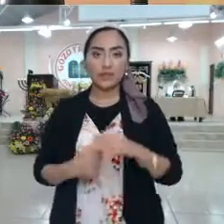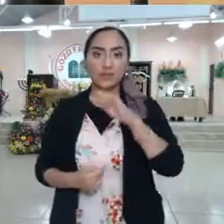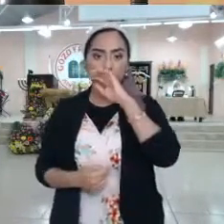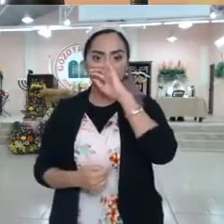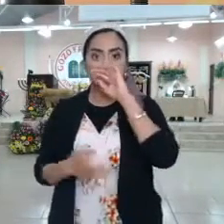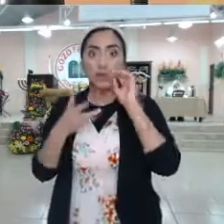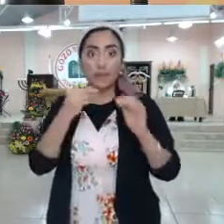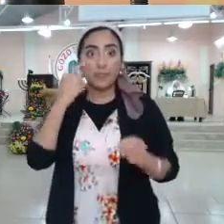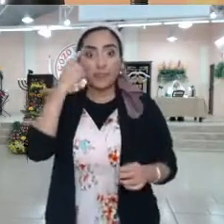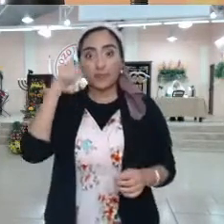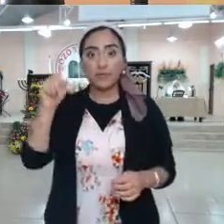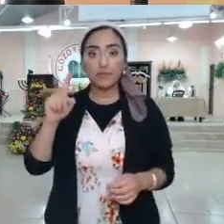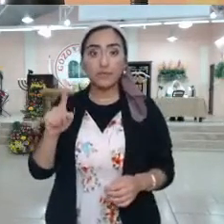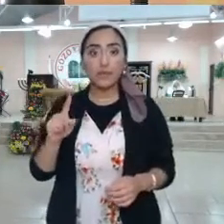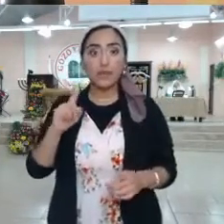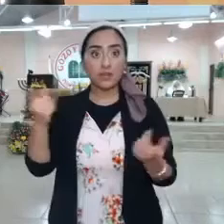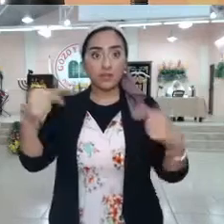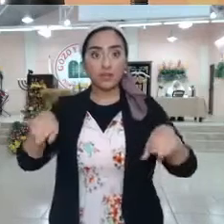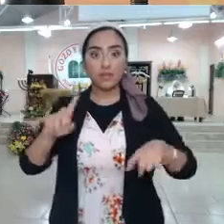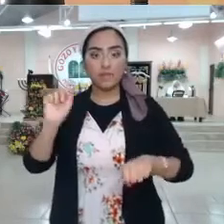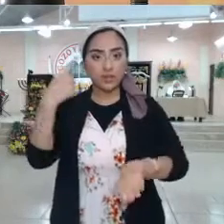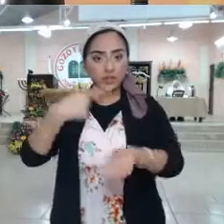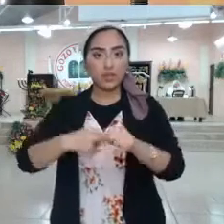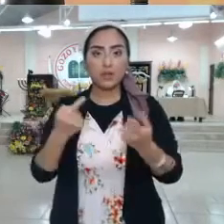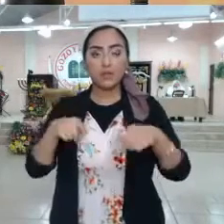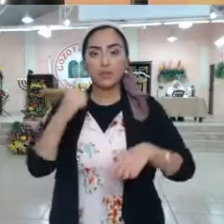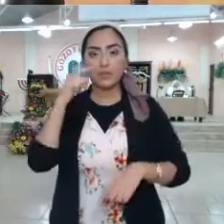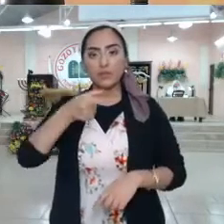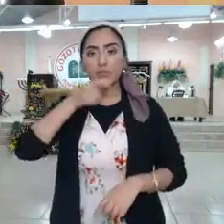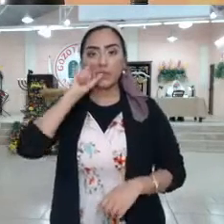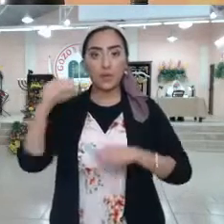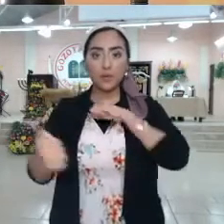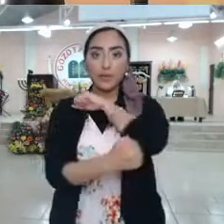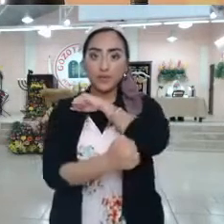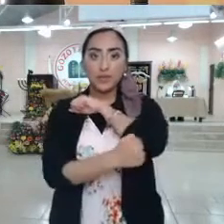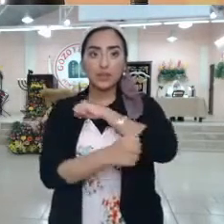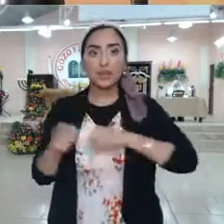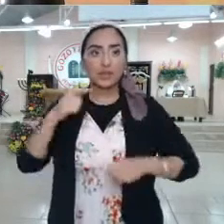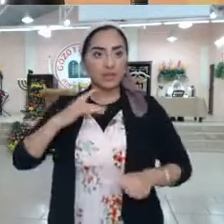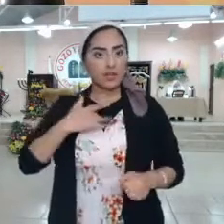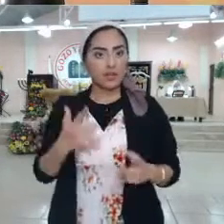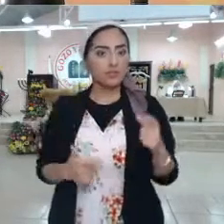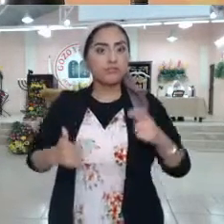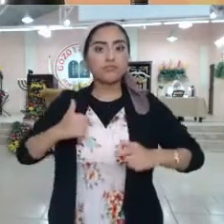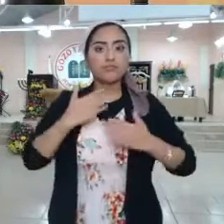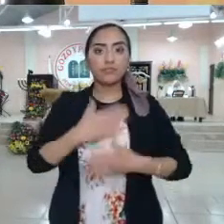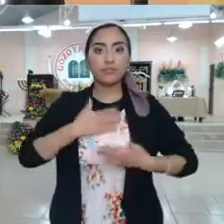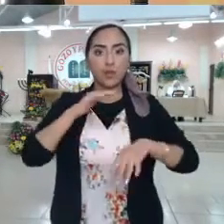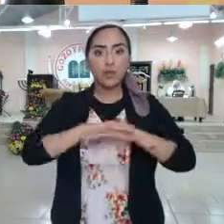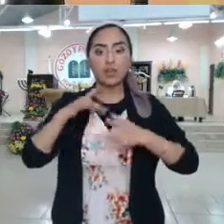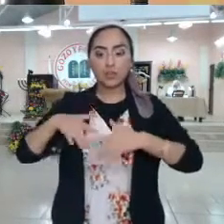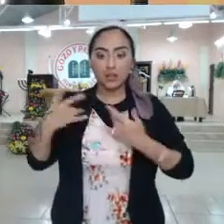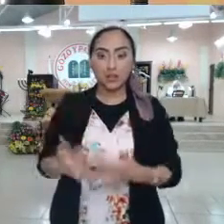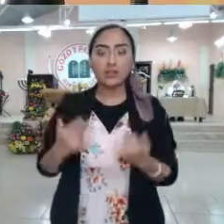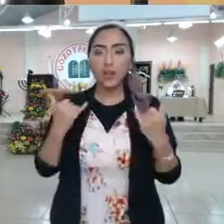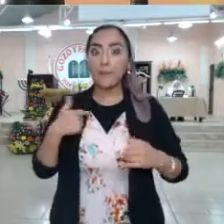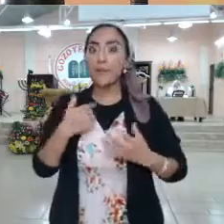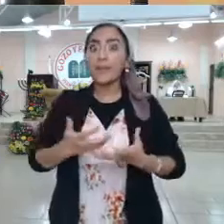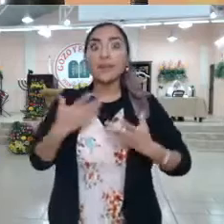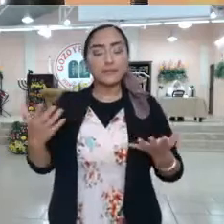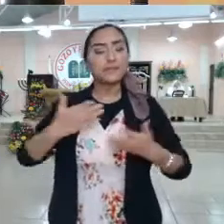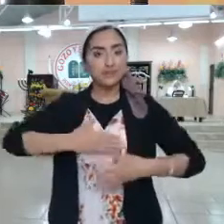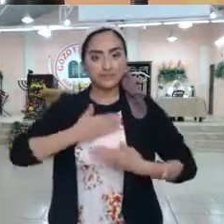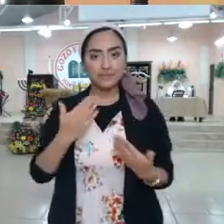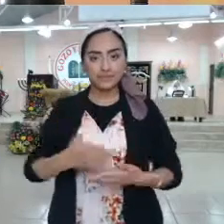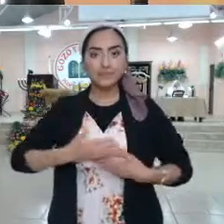me. And well, for the ones that they took of Pesach for the first time, when they have felt a lot of joy in their heart. And